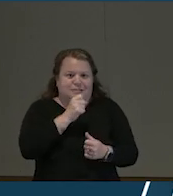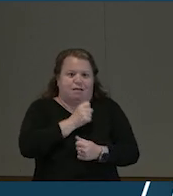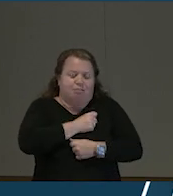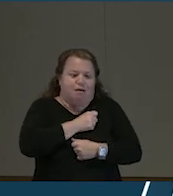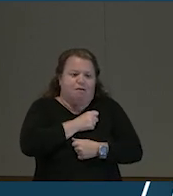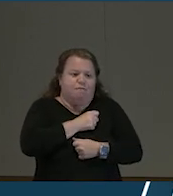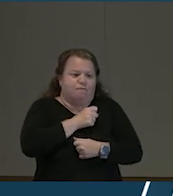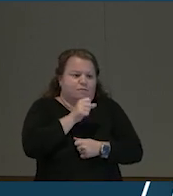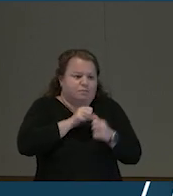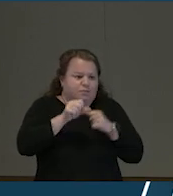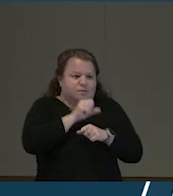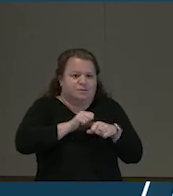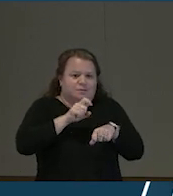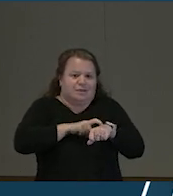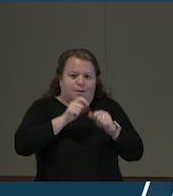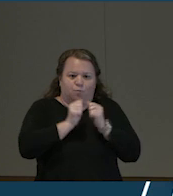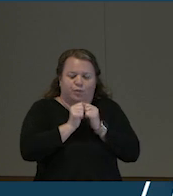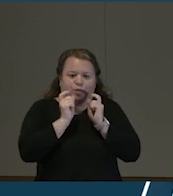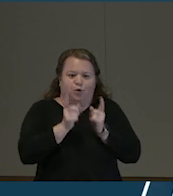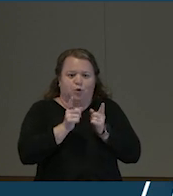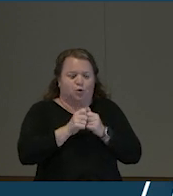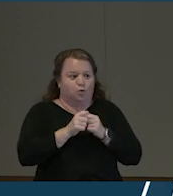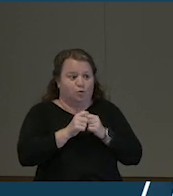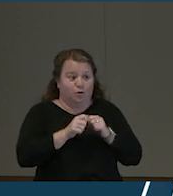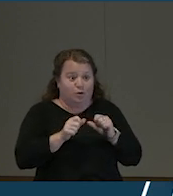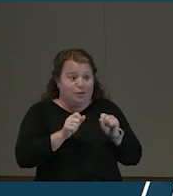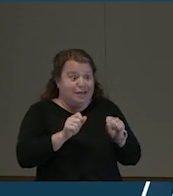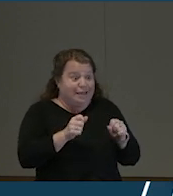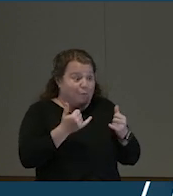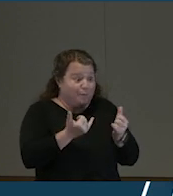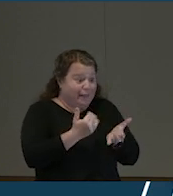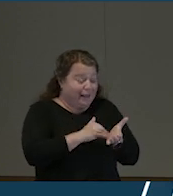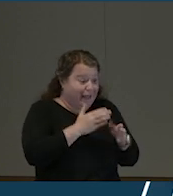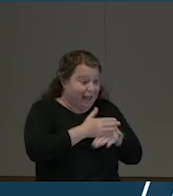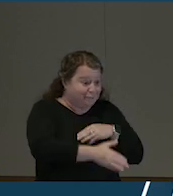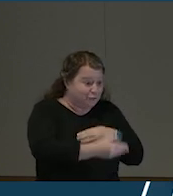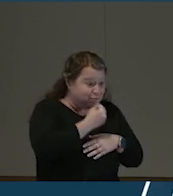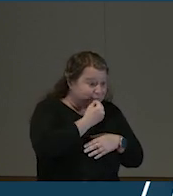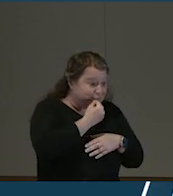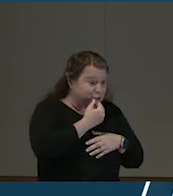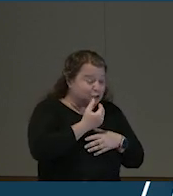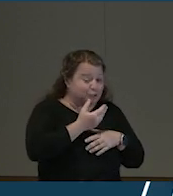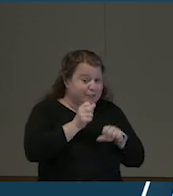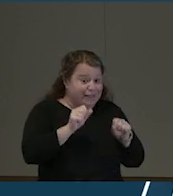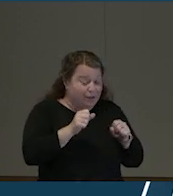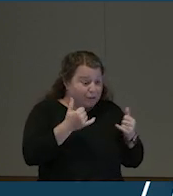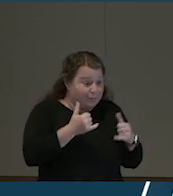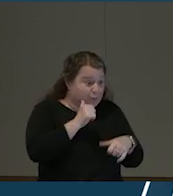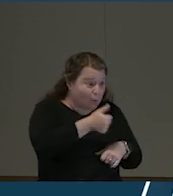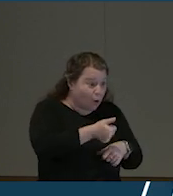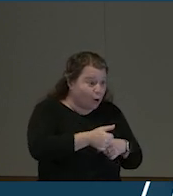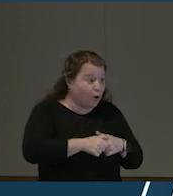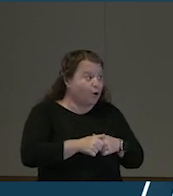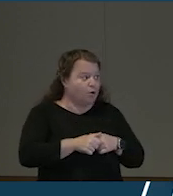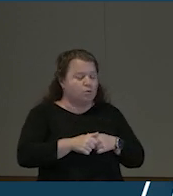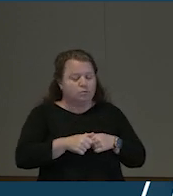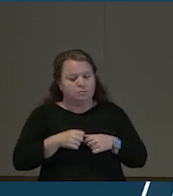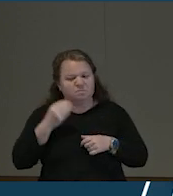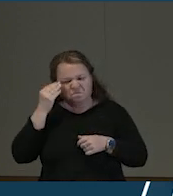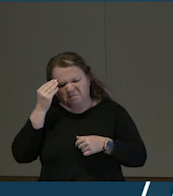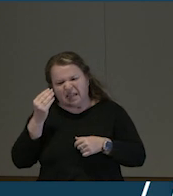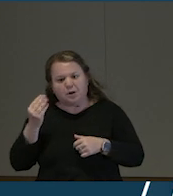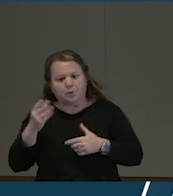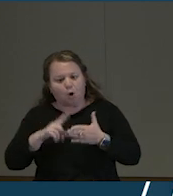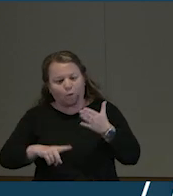time with you. So do we get to play again after dinner? Do we play tomorrow? Right? Let them know what